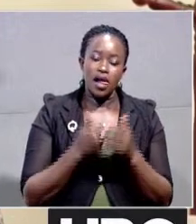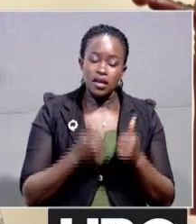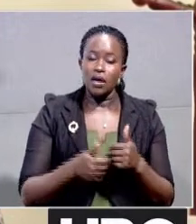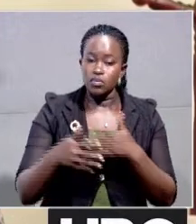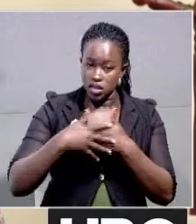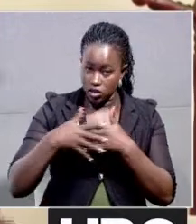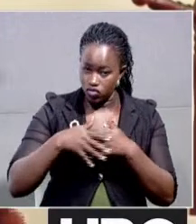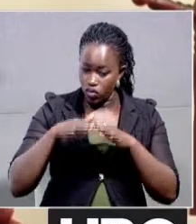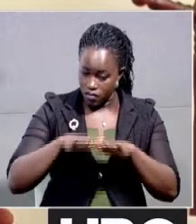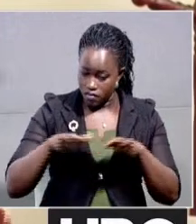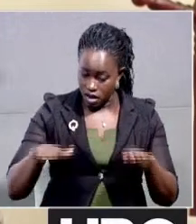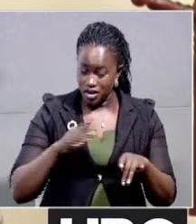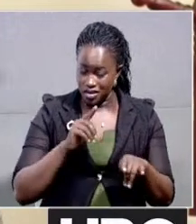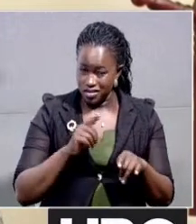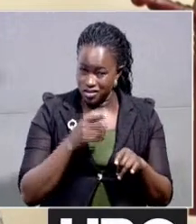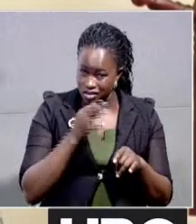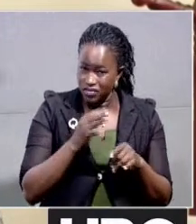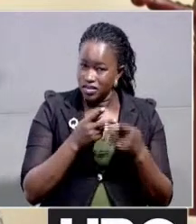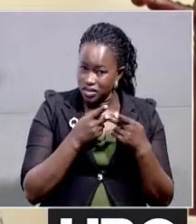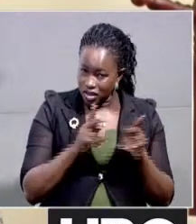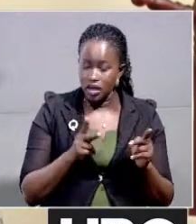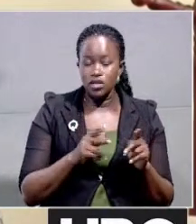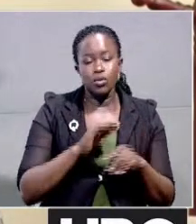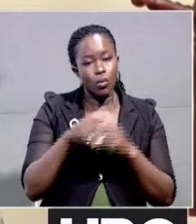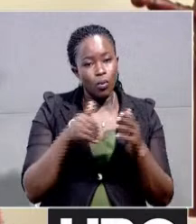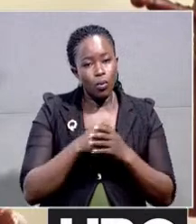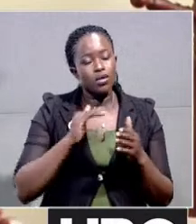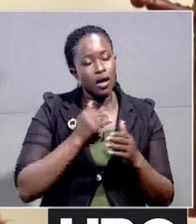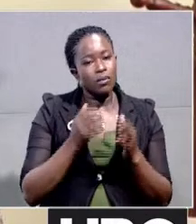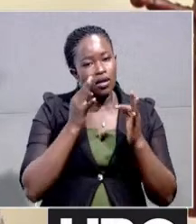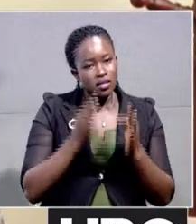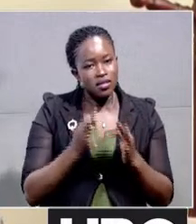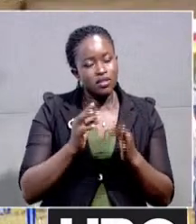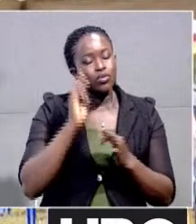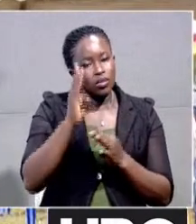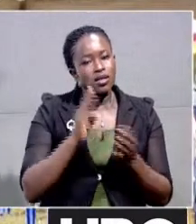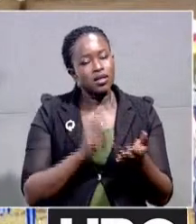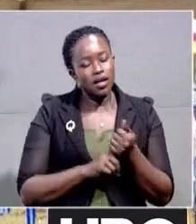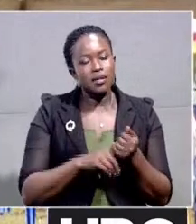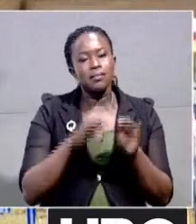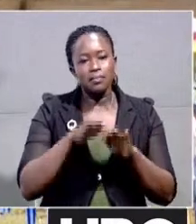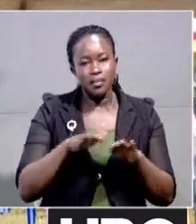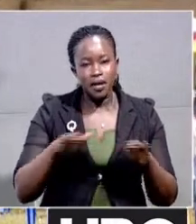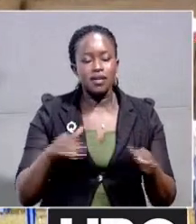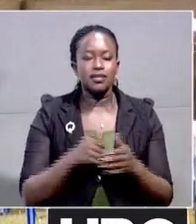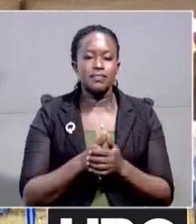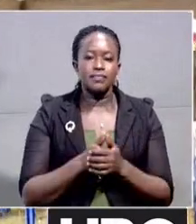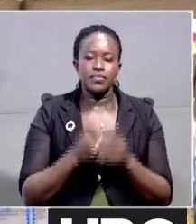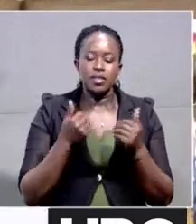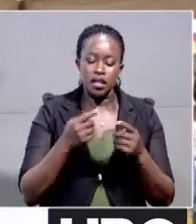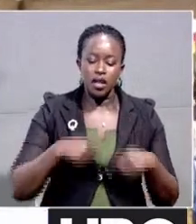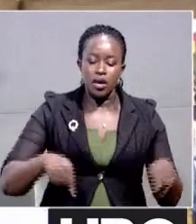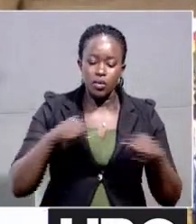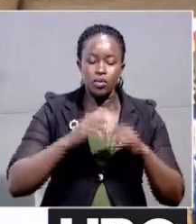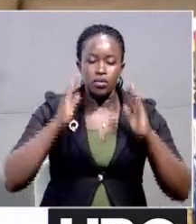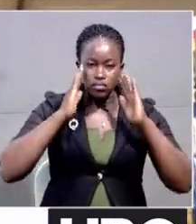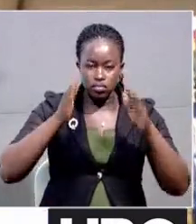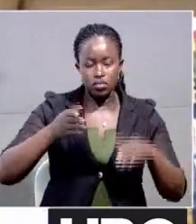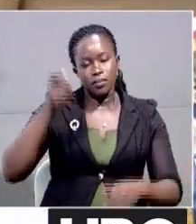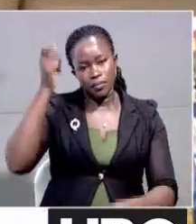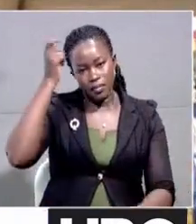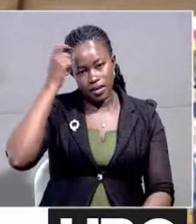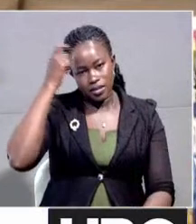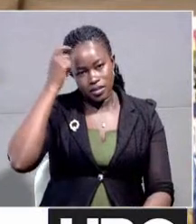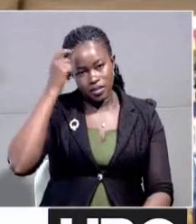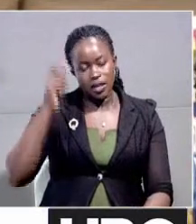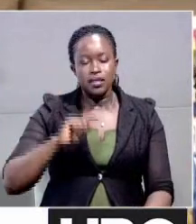starts, all our products are going to have the market. We are emphasizing the mindset